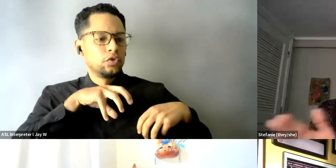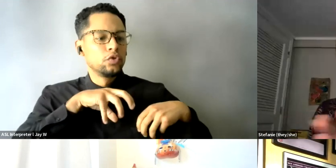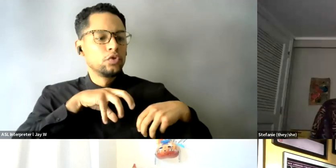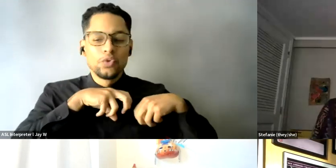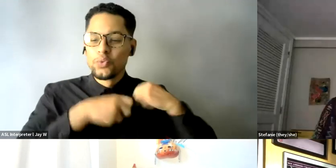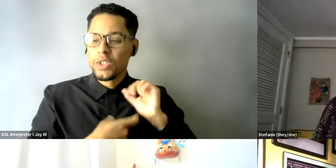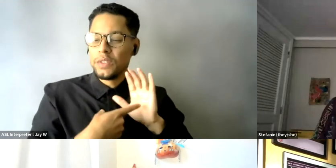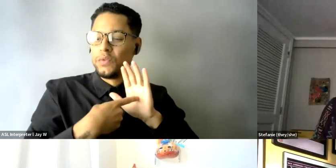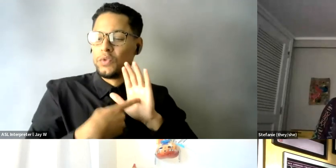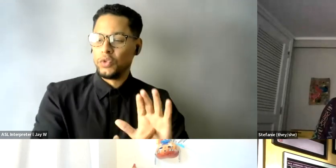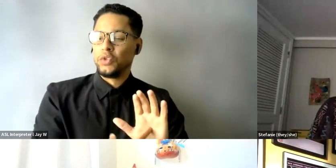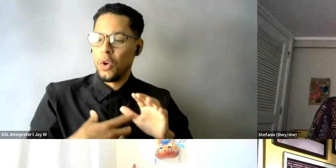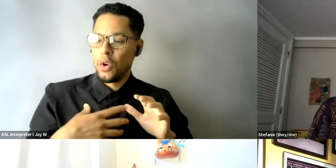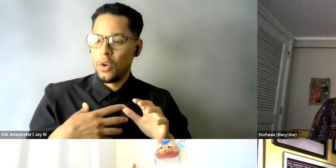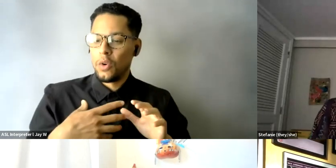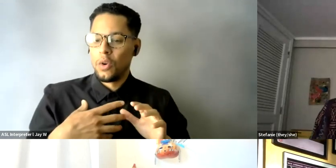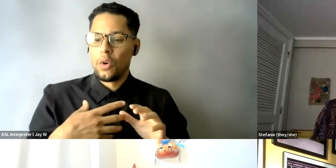emotionally dysregulated actions.